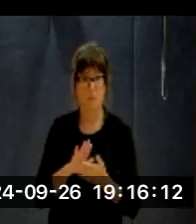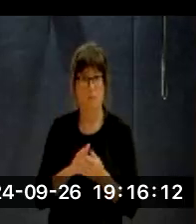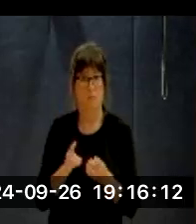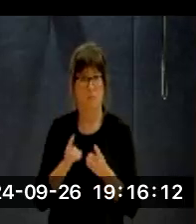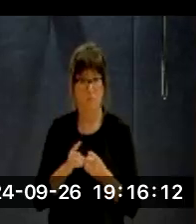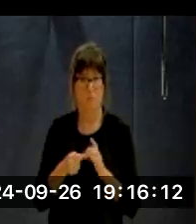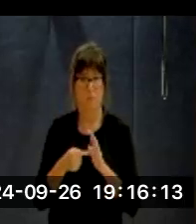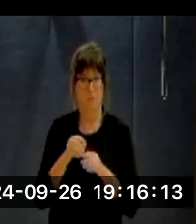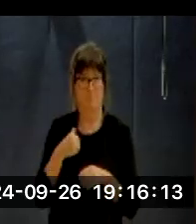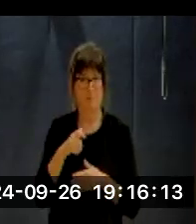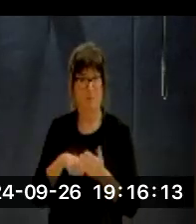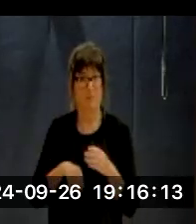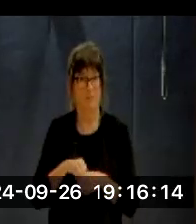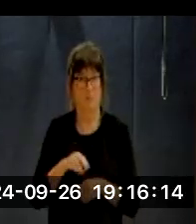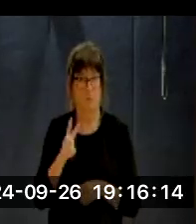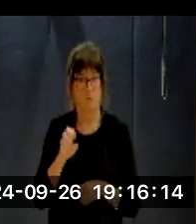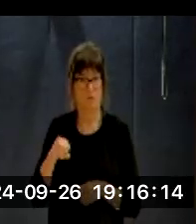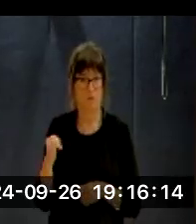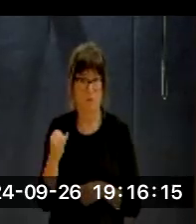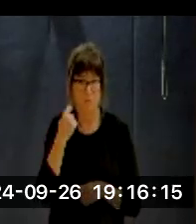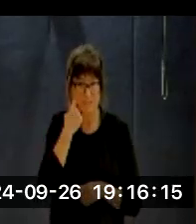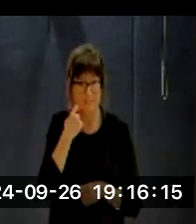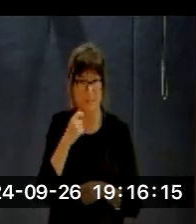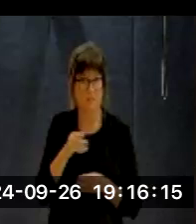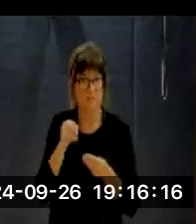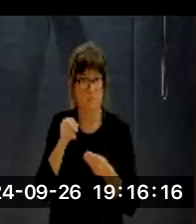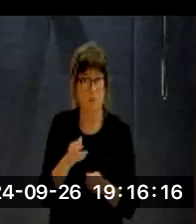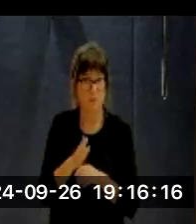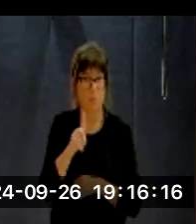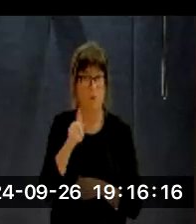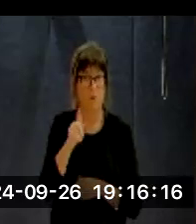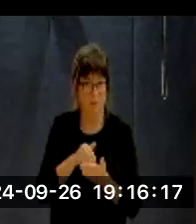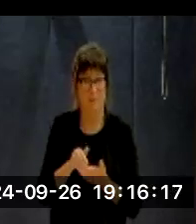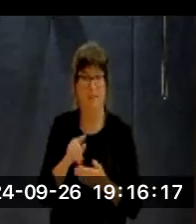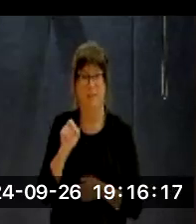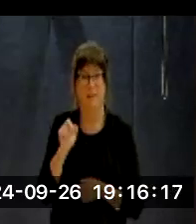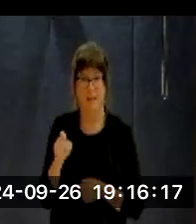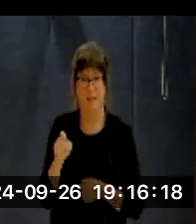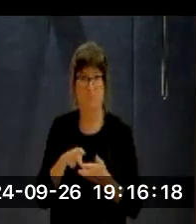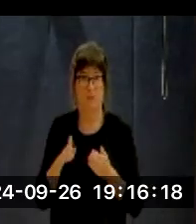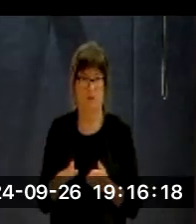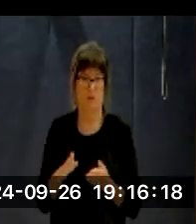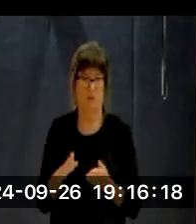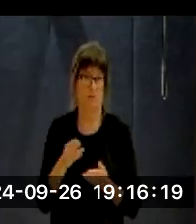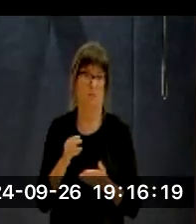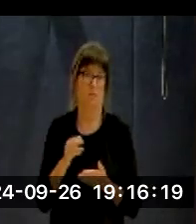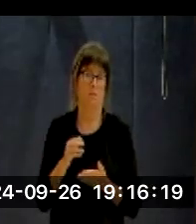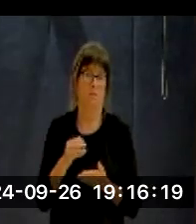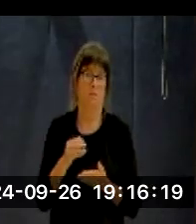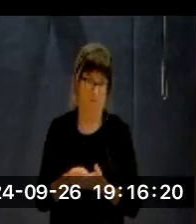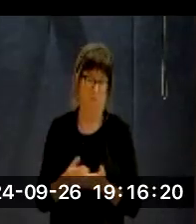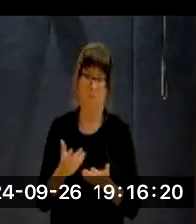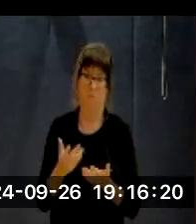Street Journal recently for spending over 1 million tax dollars suing one child with